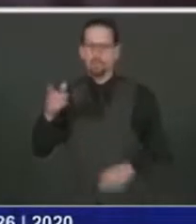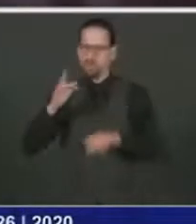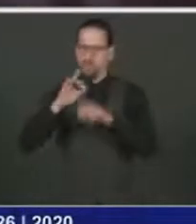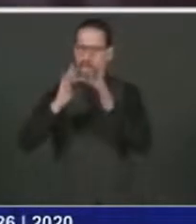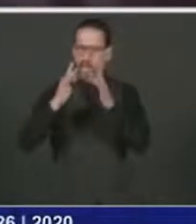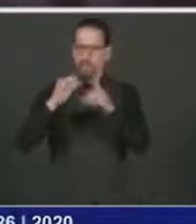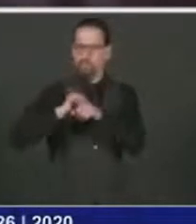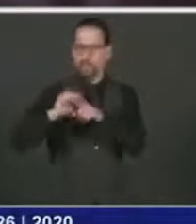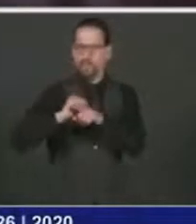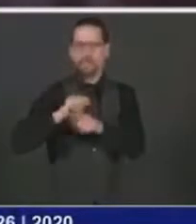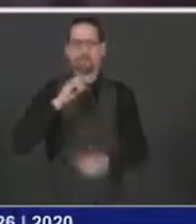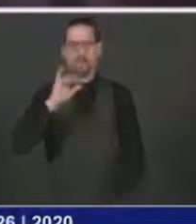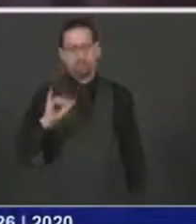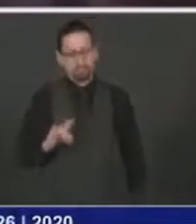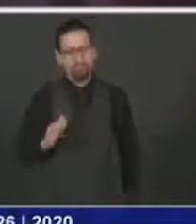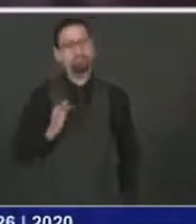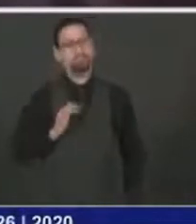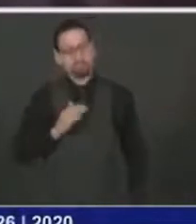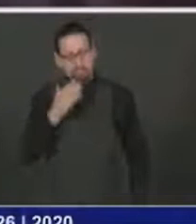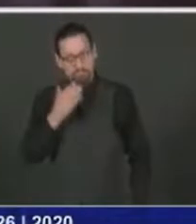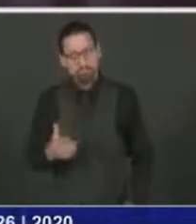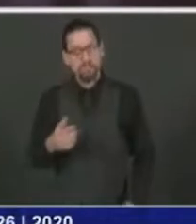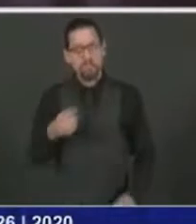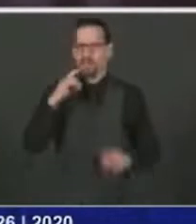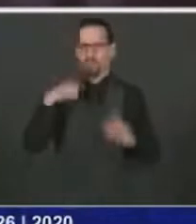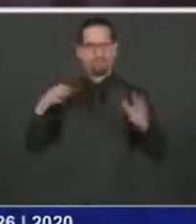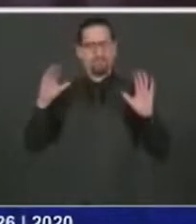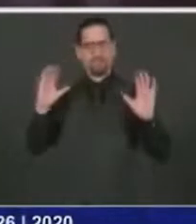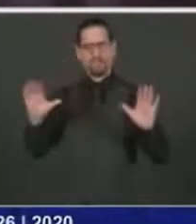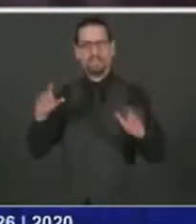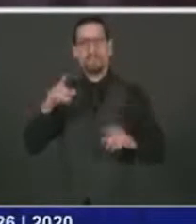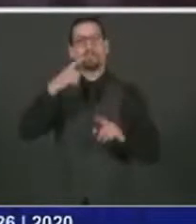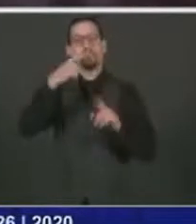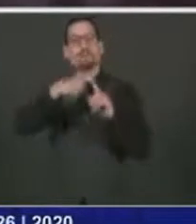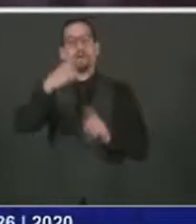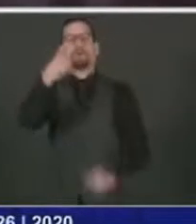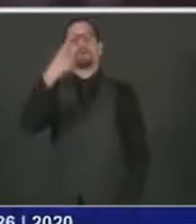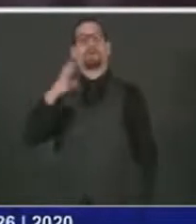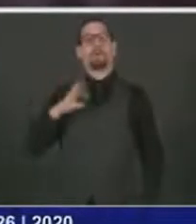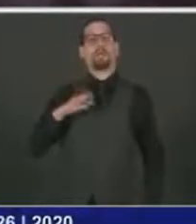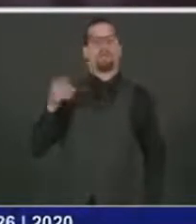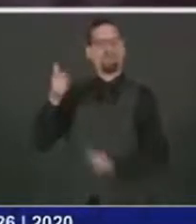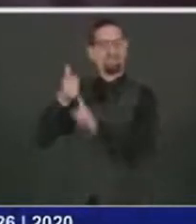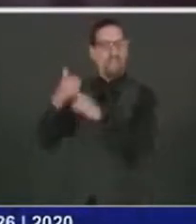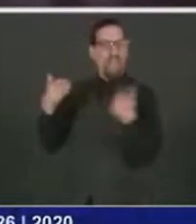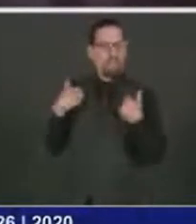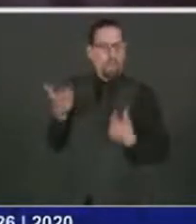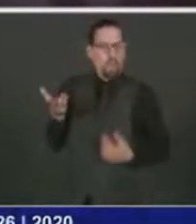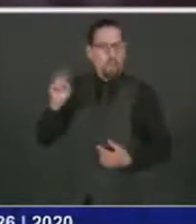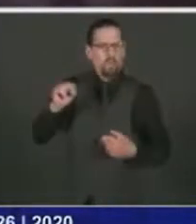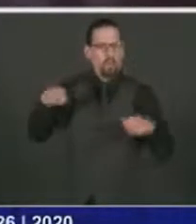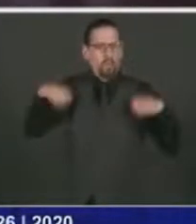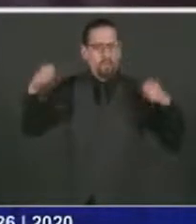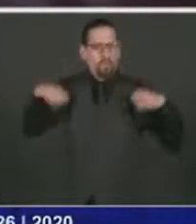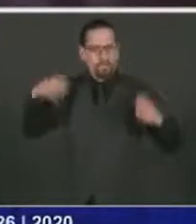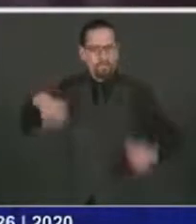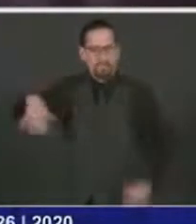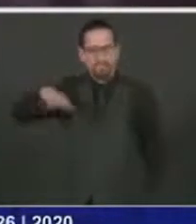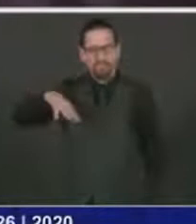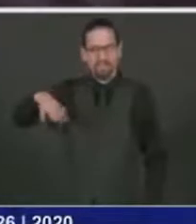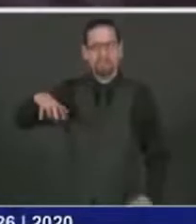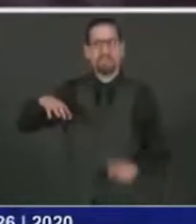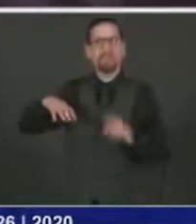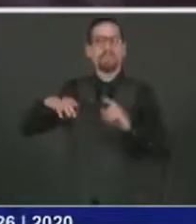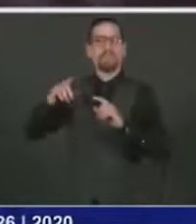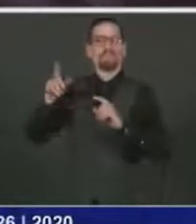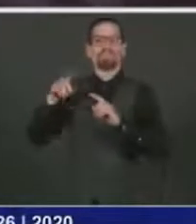is they actually have a gym in their corporate headquarters. The gym is not functioning because they don't think that's safe to have folks using